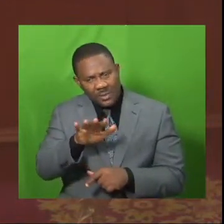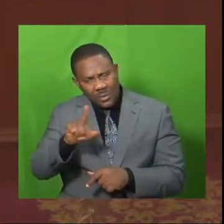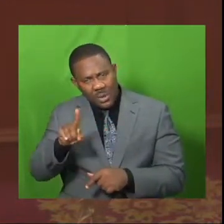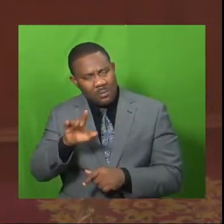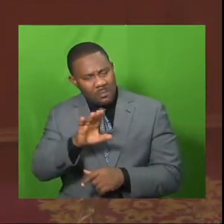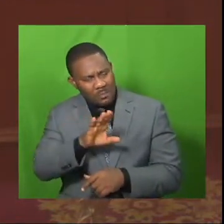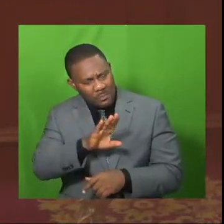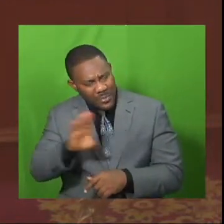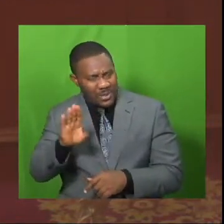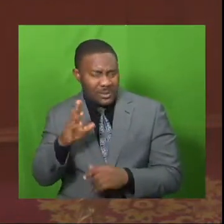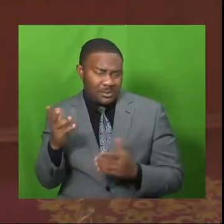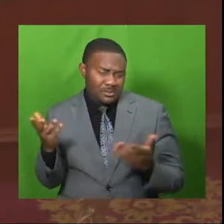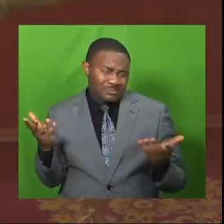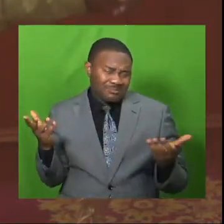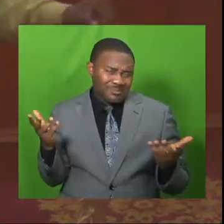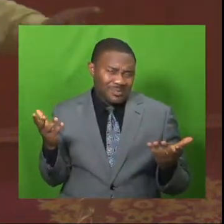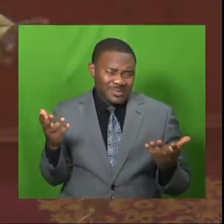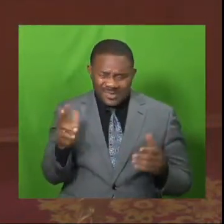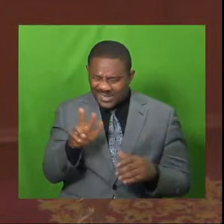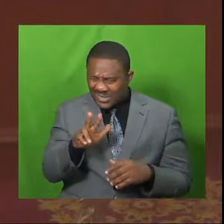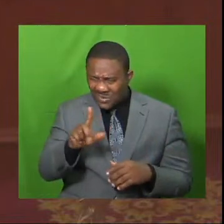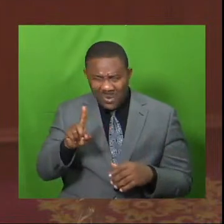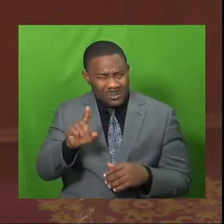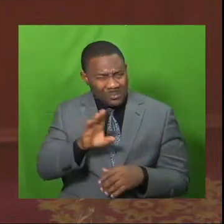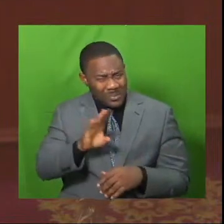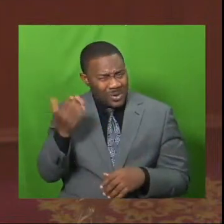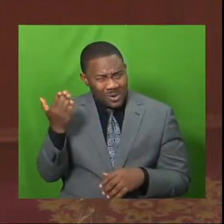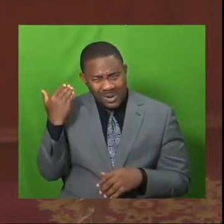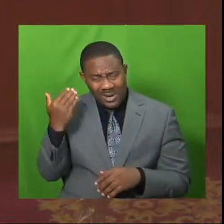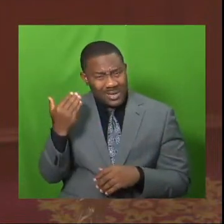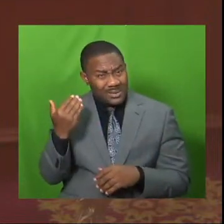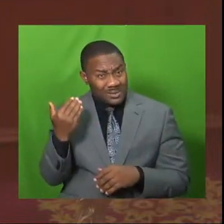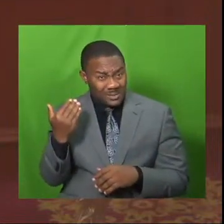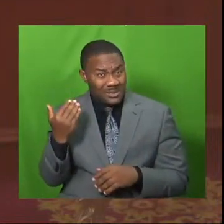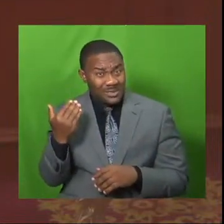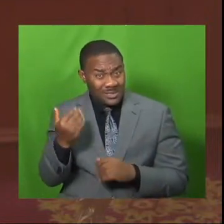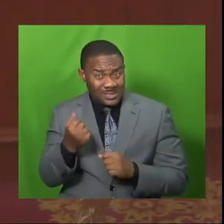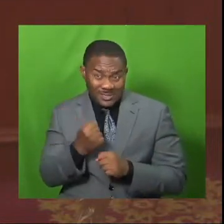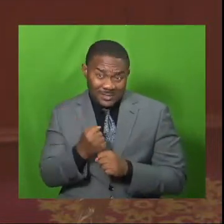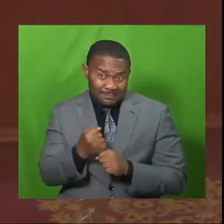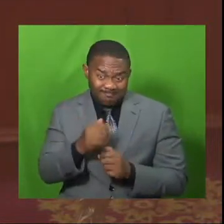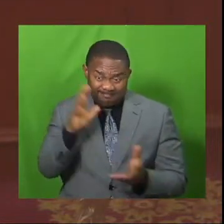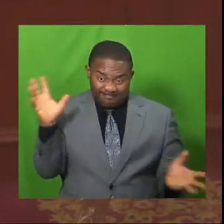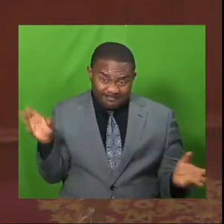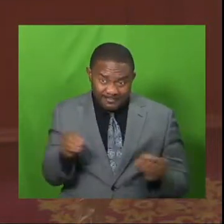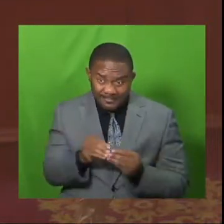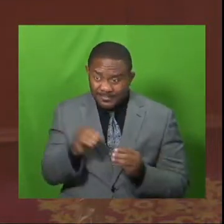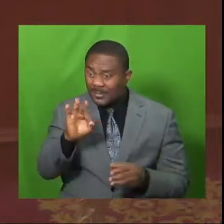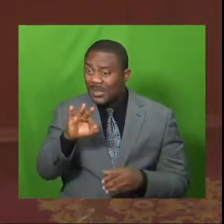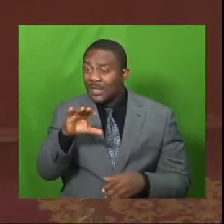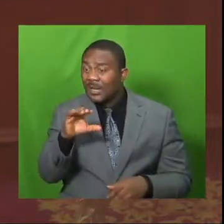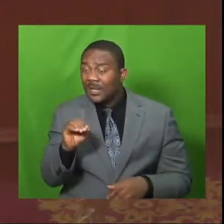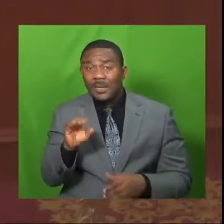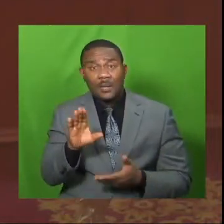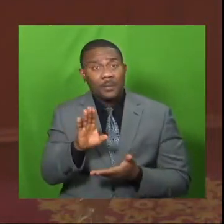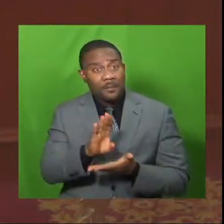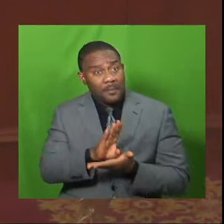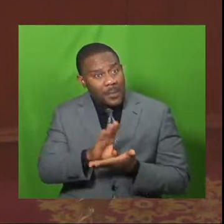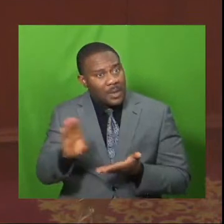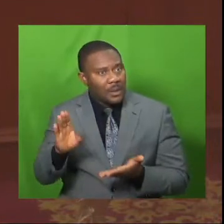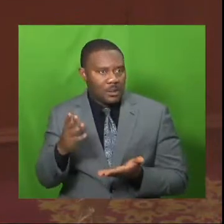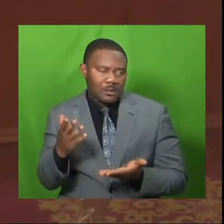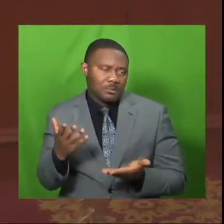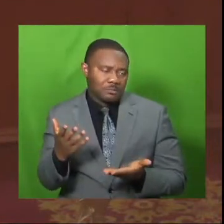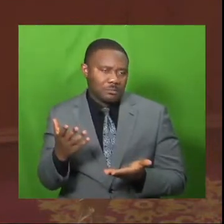borrowed 35 billion in the previous years from Bank of Ghana. Cumulatively, you borrowed 90 billion of printed money at the